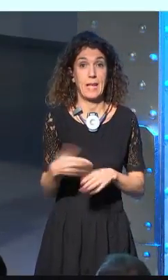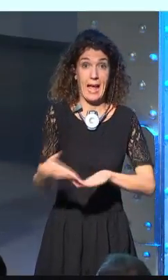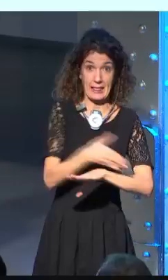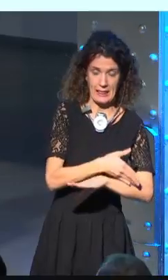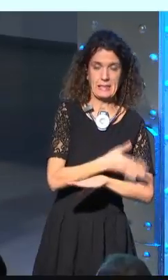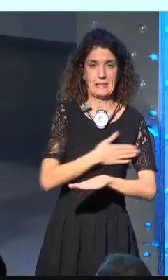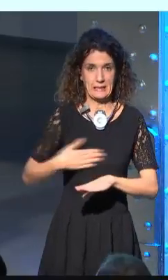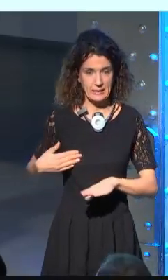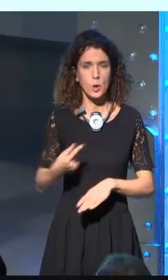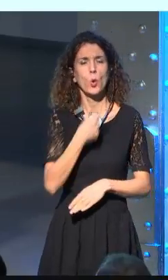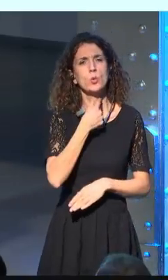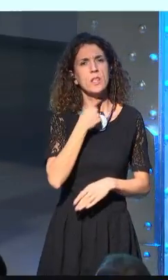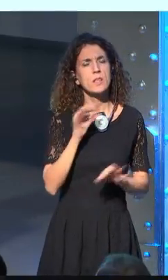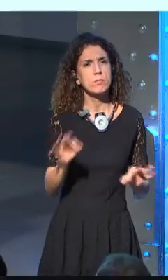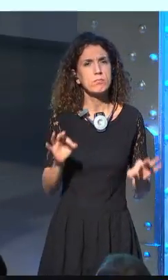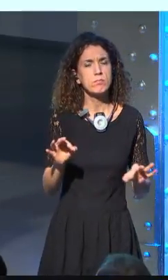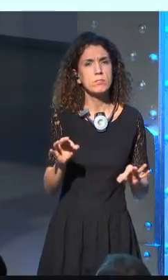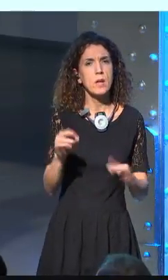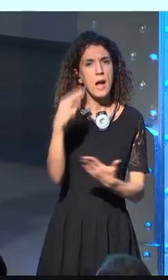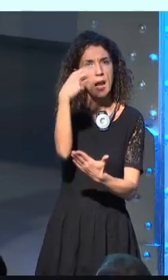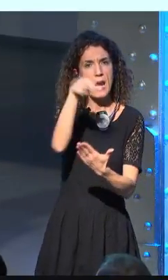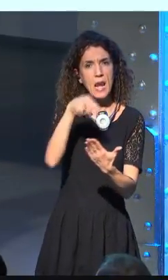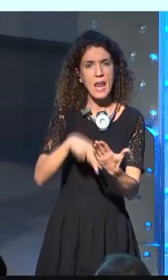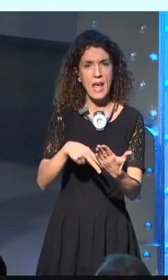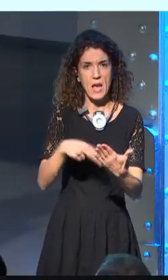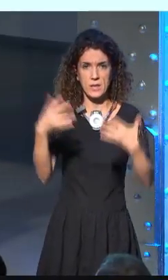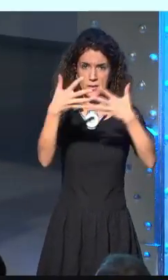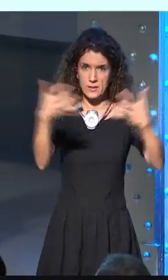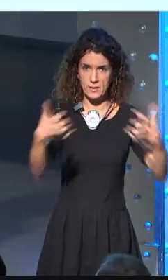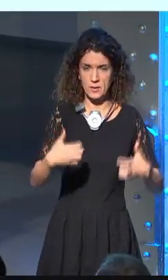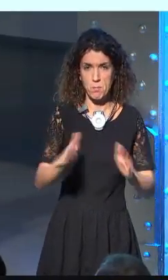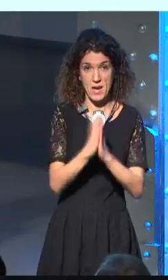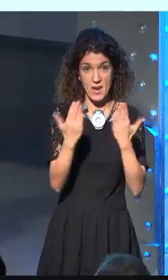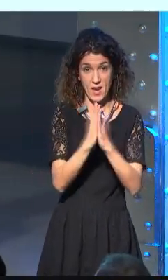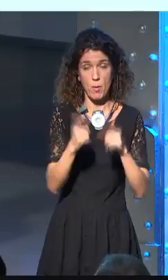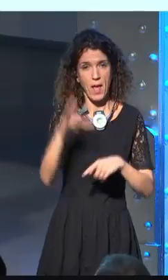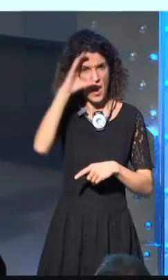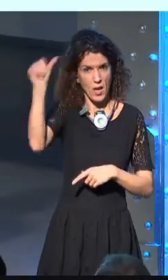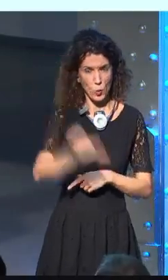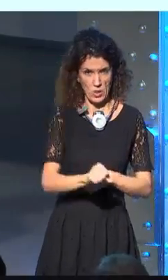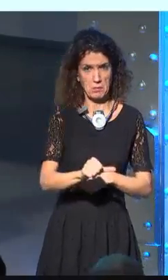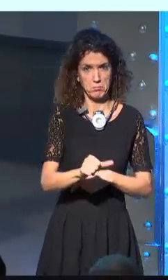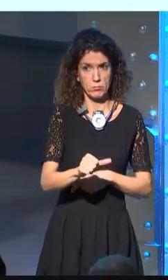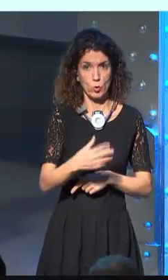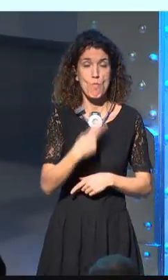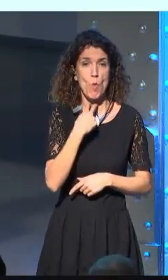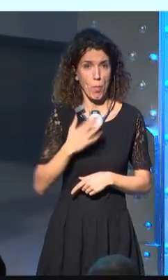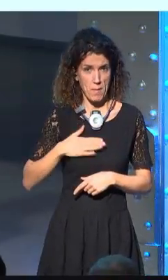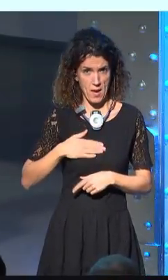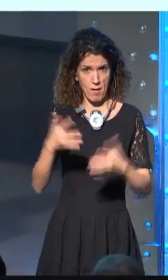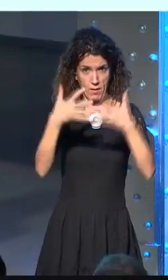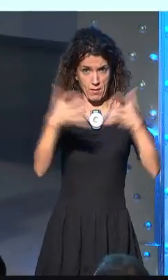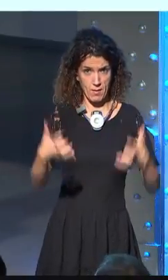to read a little bit from my book so you can hear it in my own voice. Of course, it'll be translated